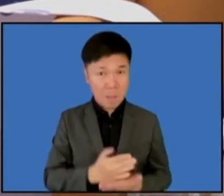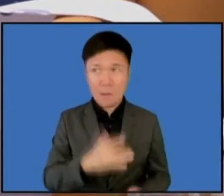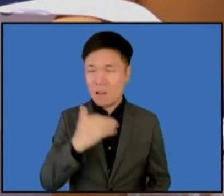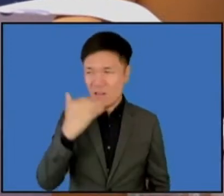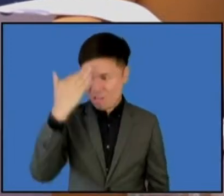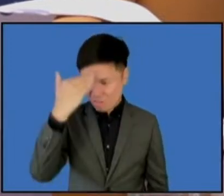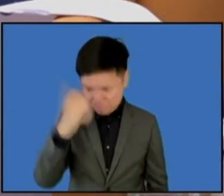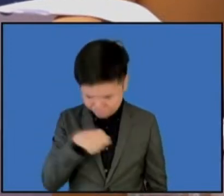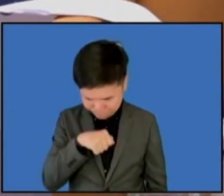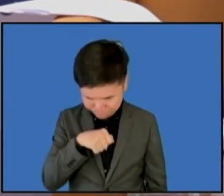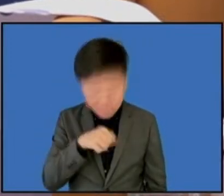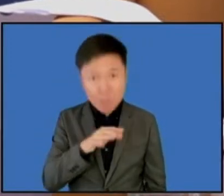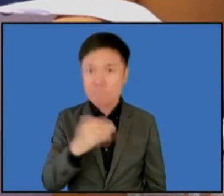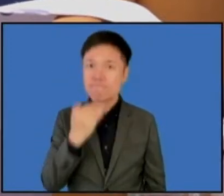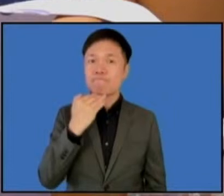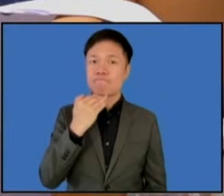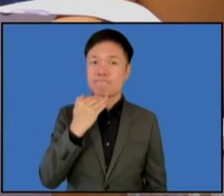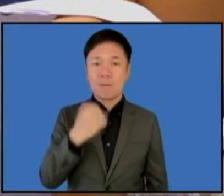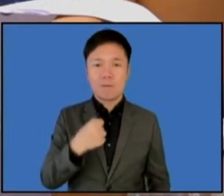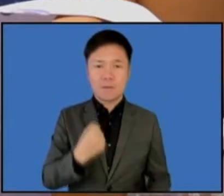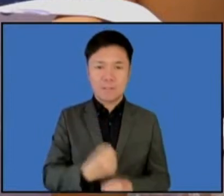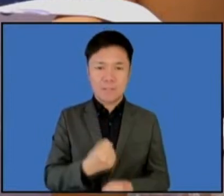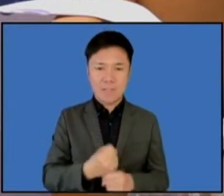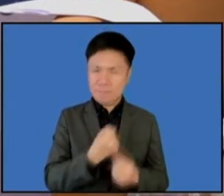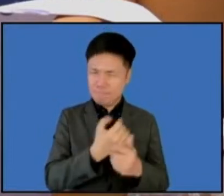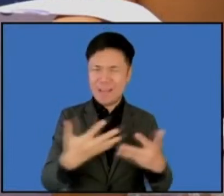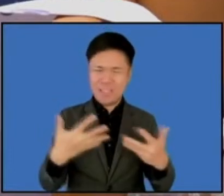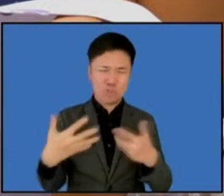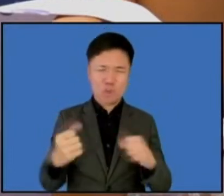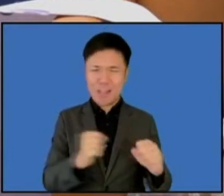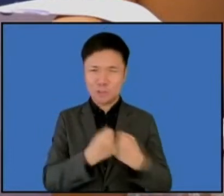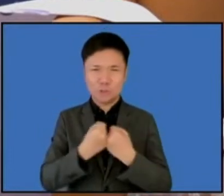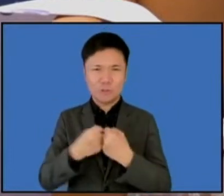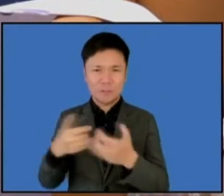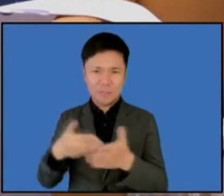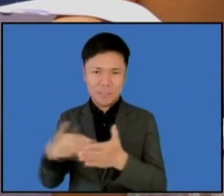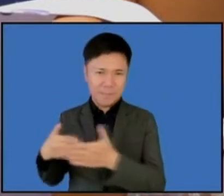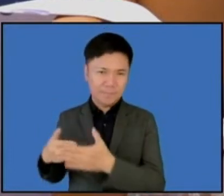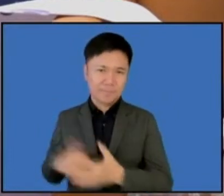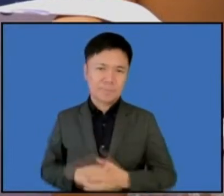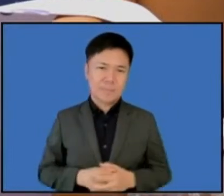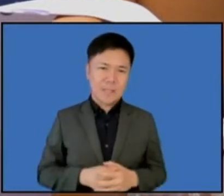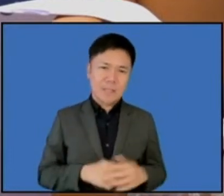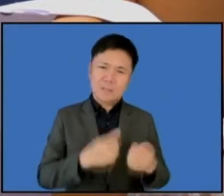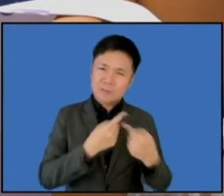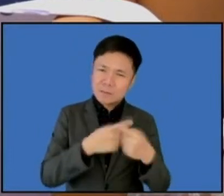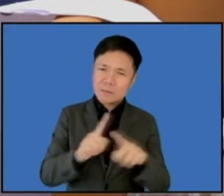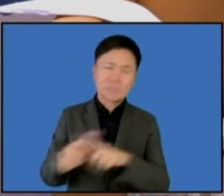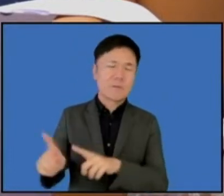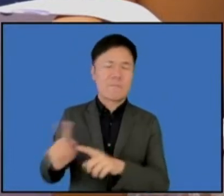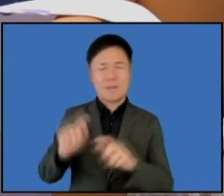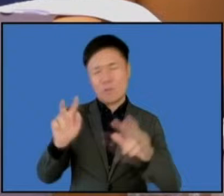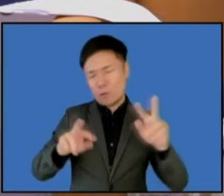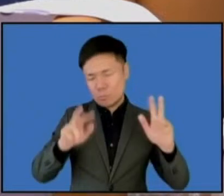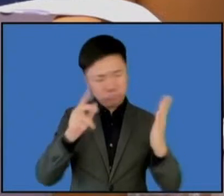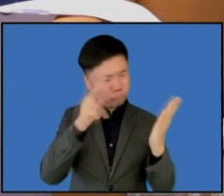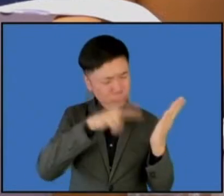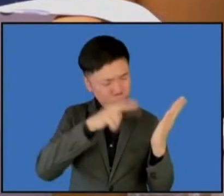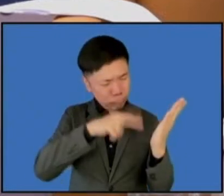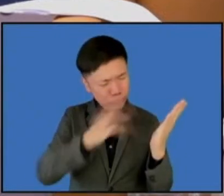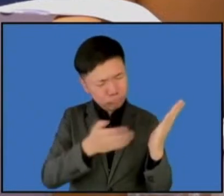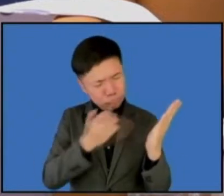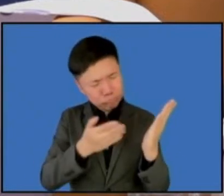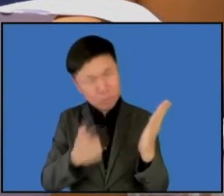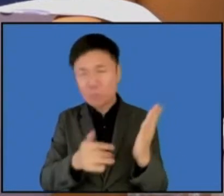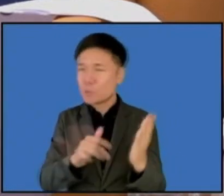And there are many more challenges in addressing these perceptions, and all of them are listed in the migration report, in the consultation reports, all online. Feel